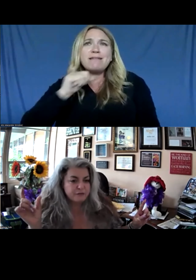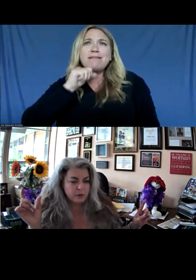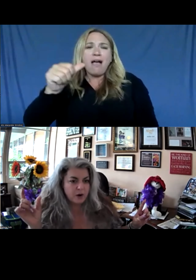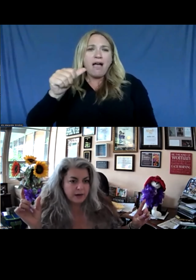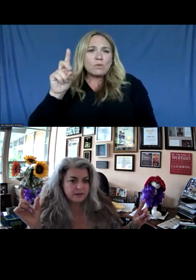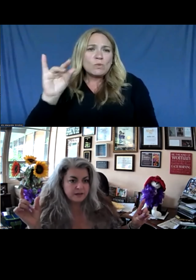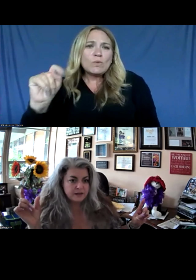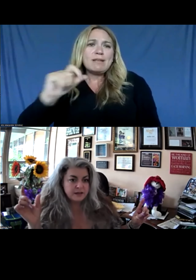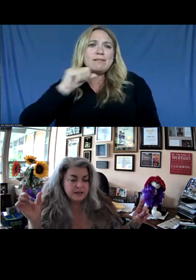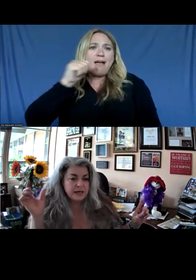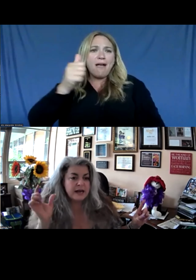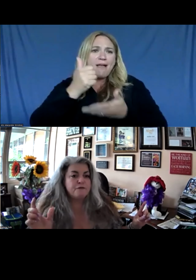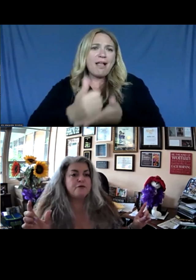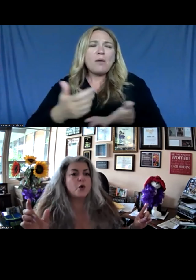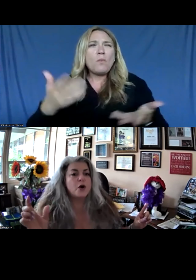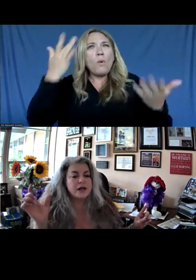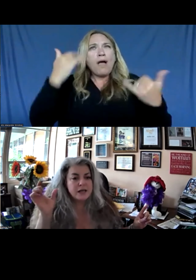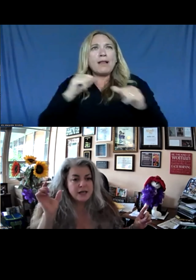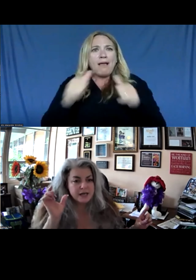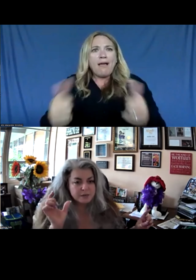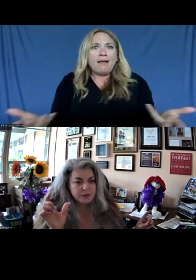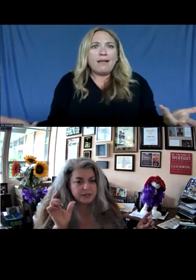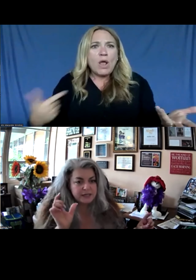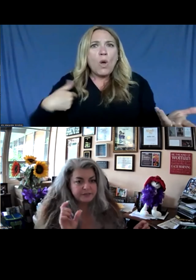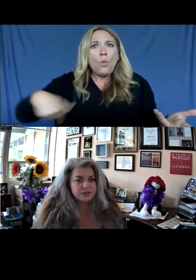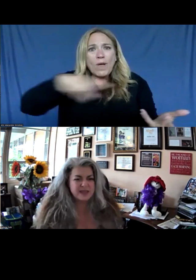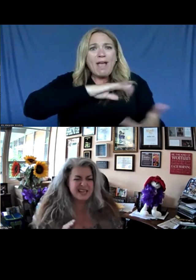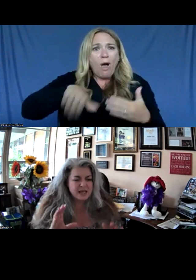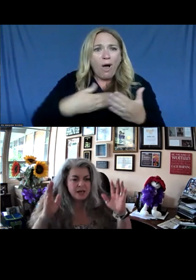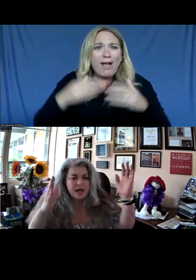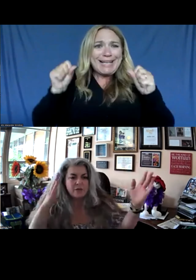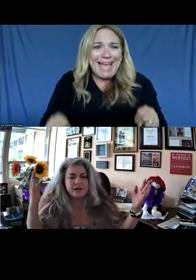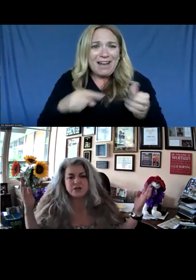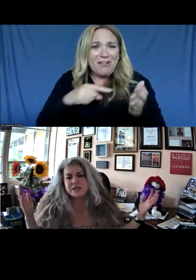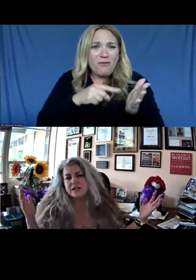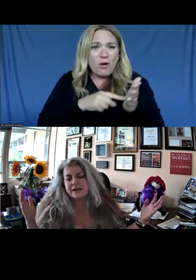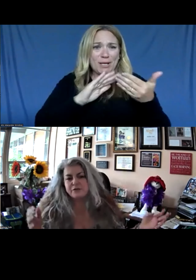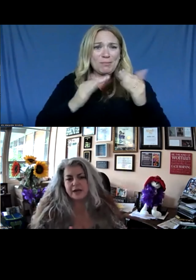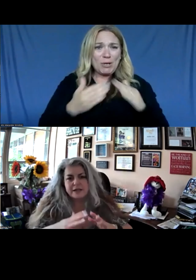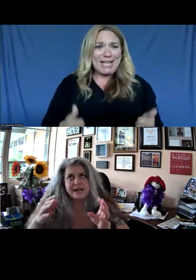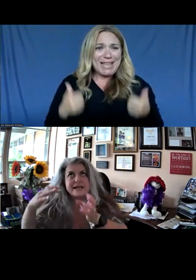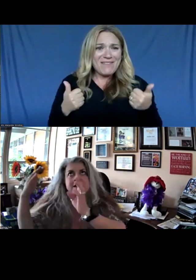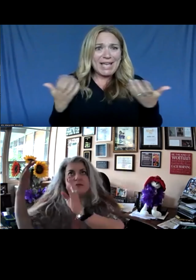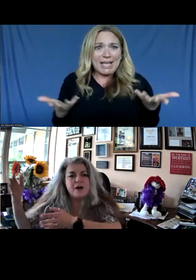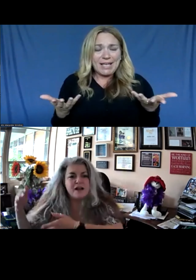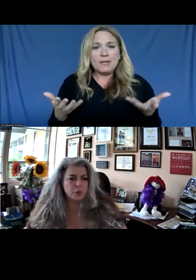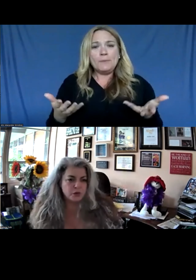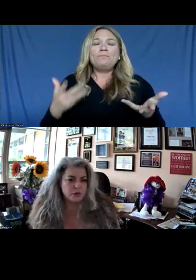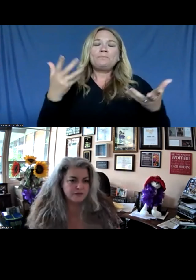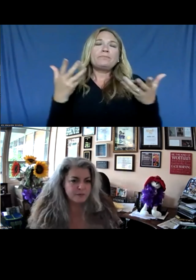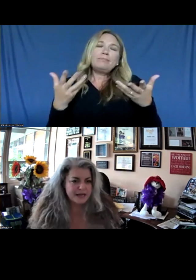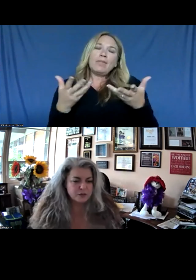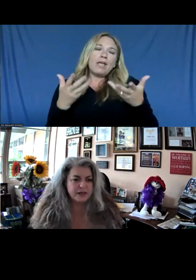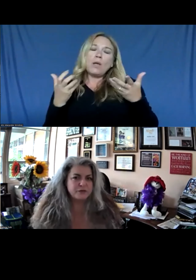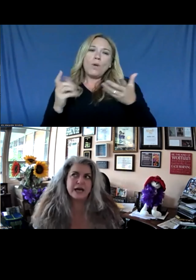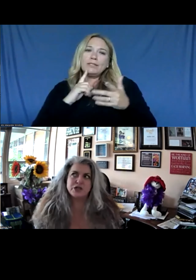where everyone can afford community living? So I think I want to just clarify, the last of the 5 bold